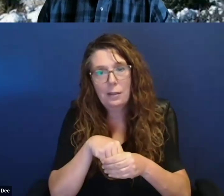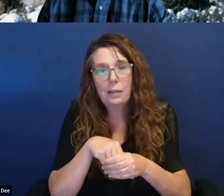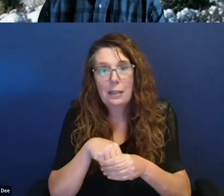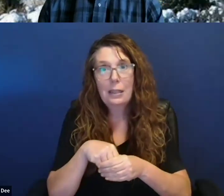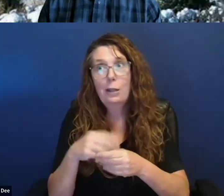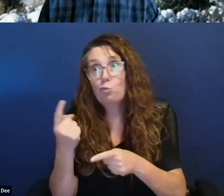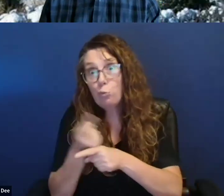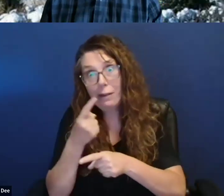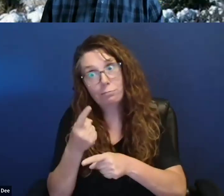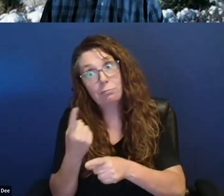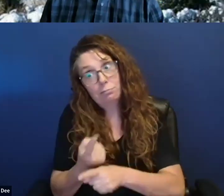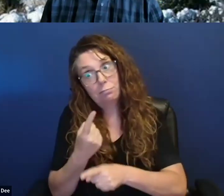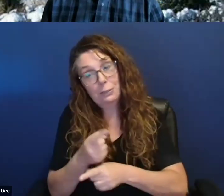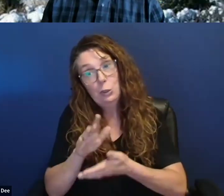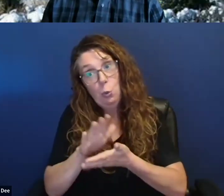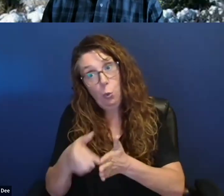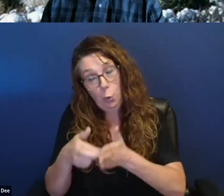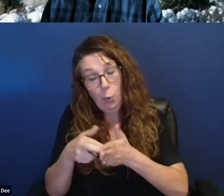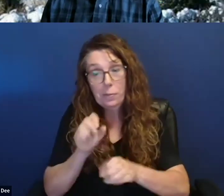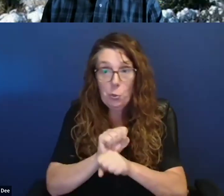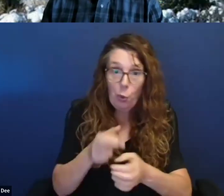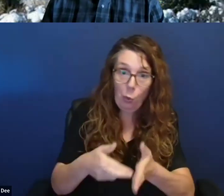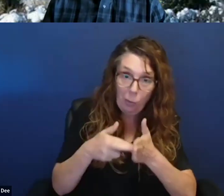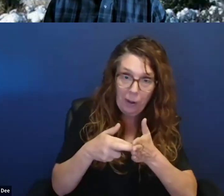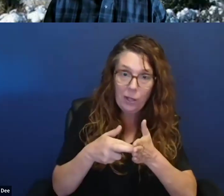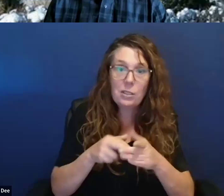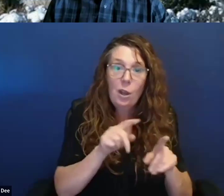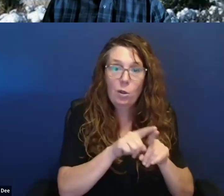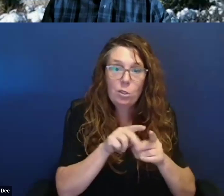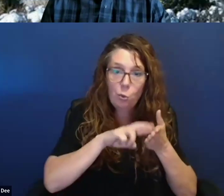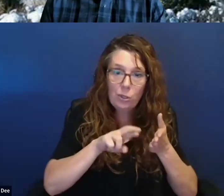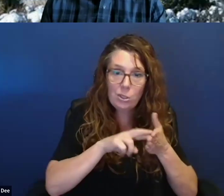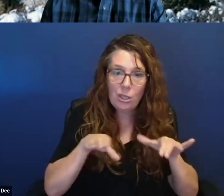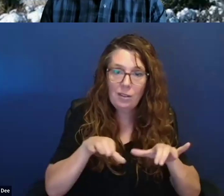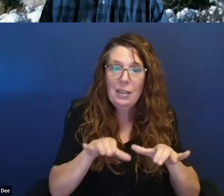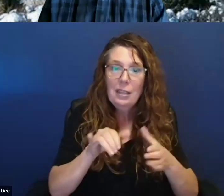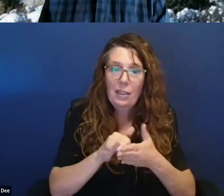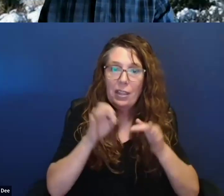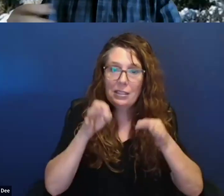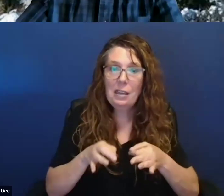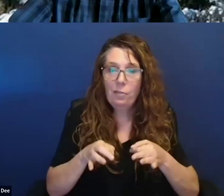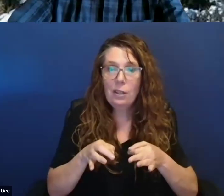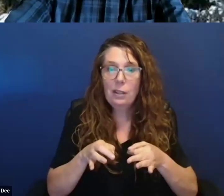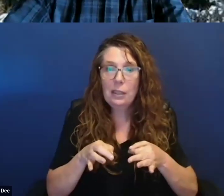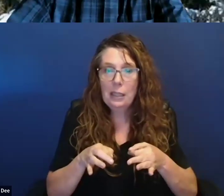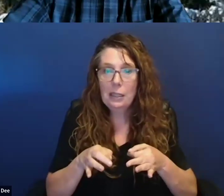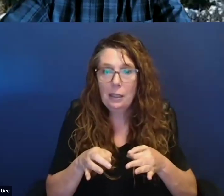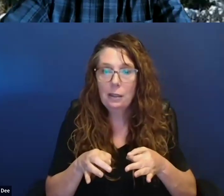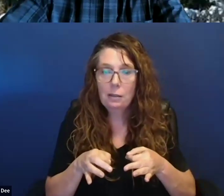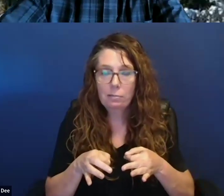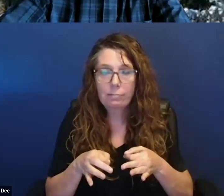regular requirements for school, their work requirements, as well as the research activities. I know that's definitely a bar that's surfaced in our